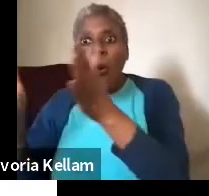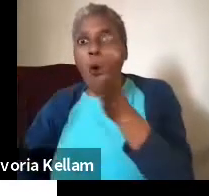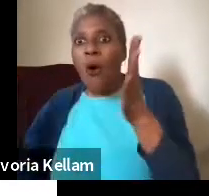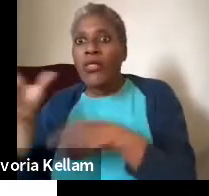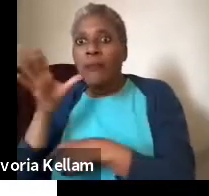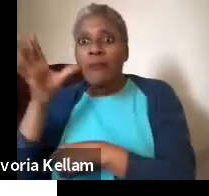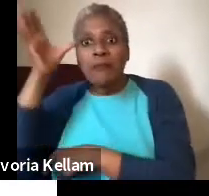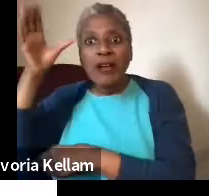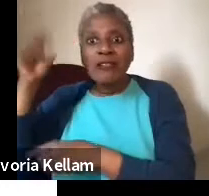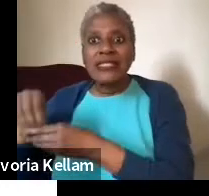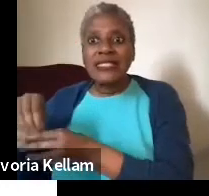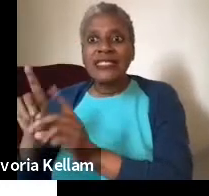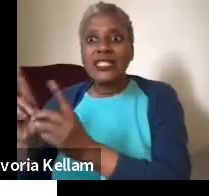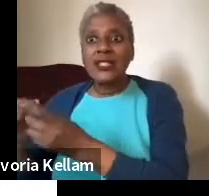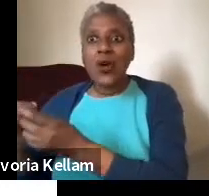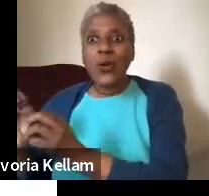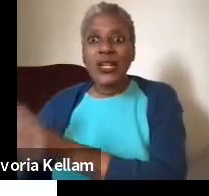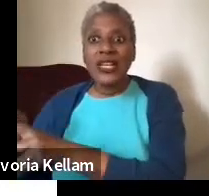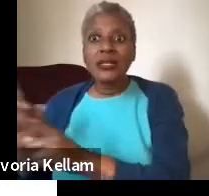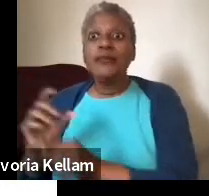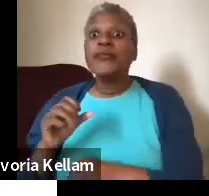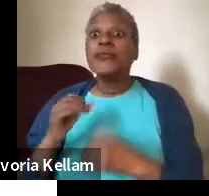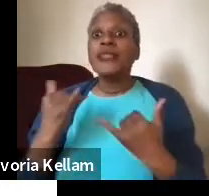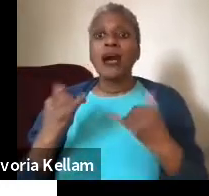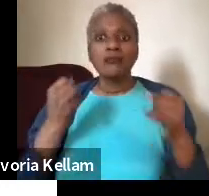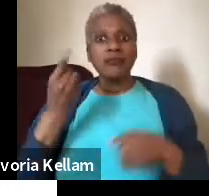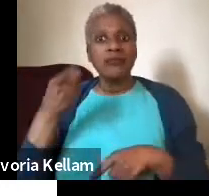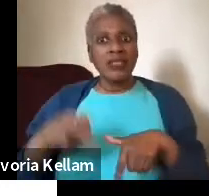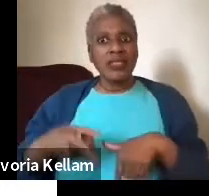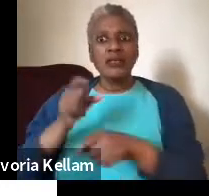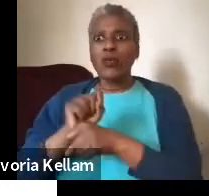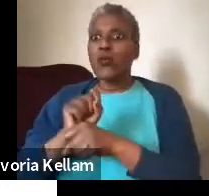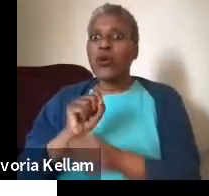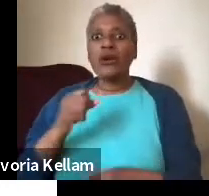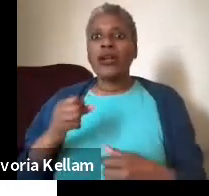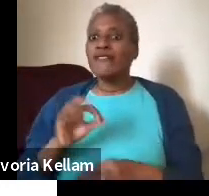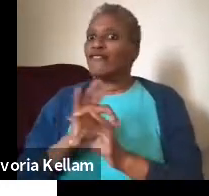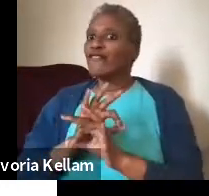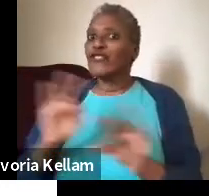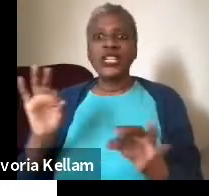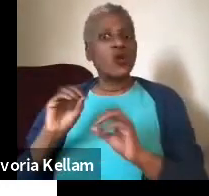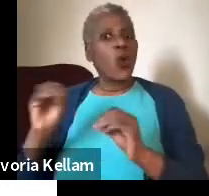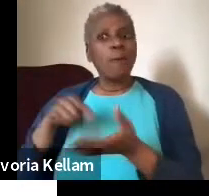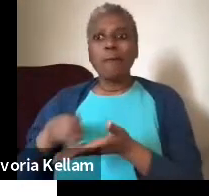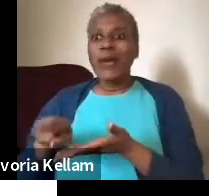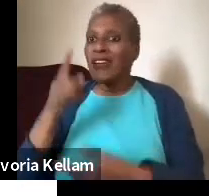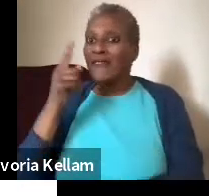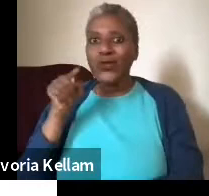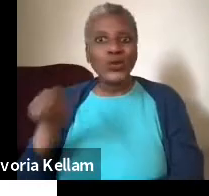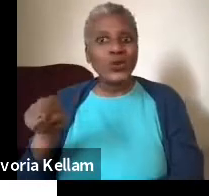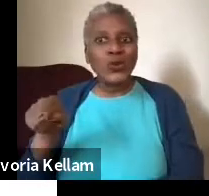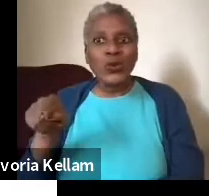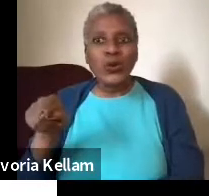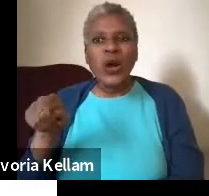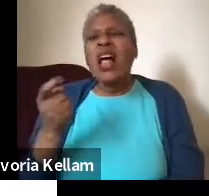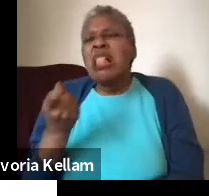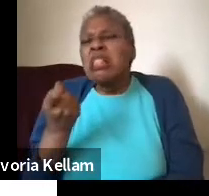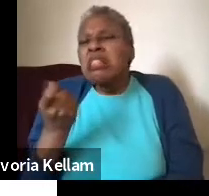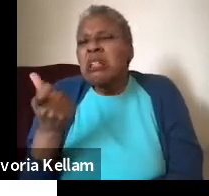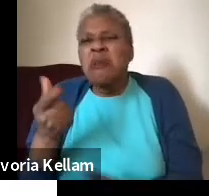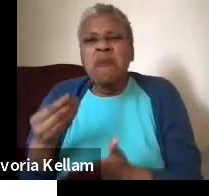voluntary. This is not a paid job. There's a limited reimbursement for childcare, but it is limited.